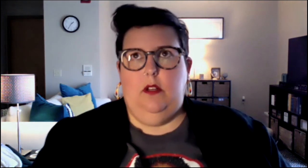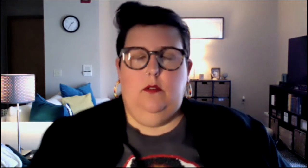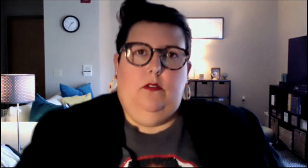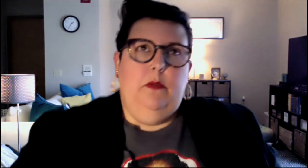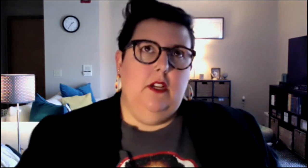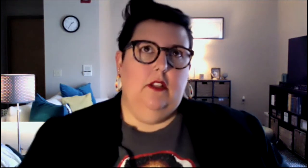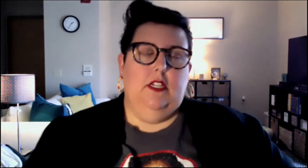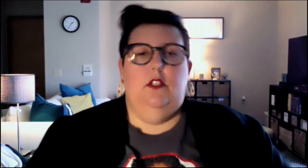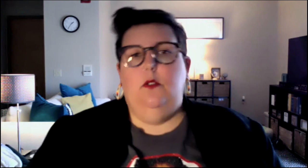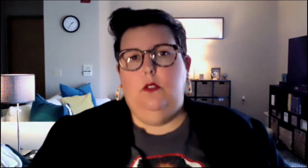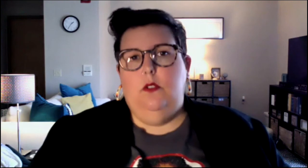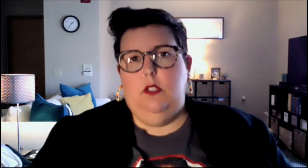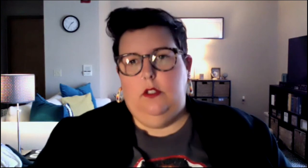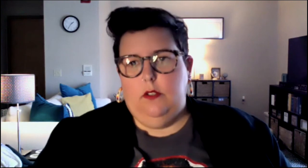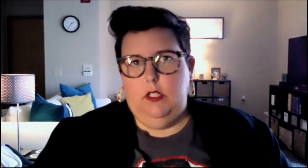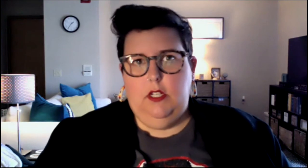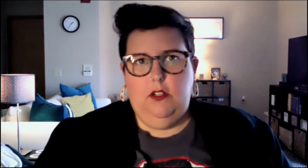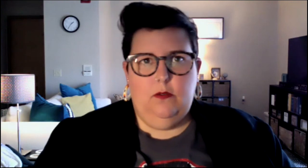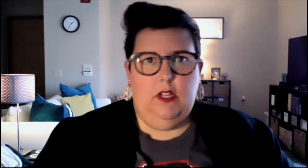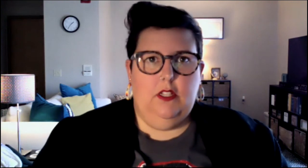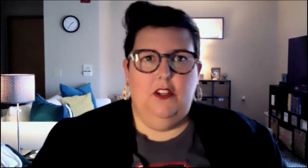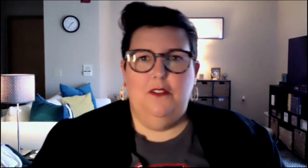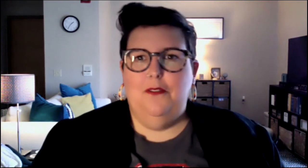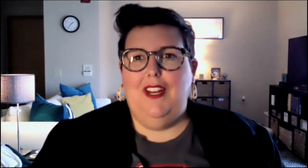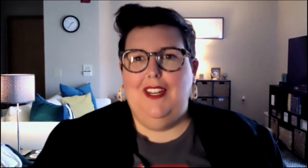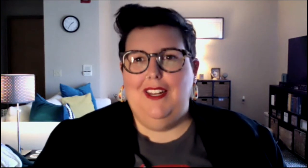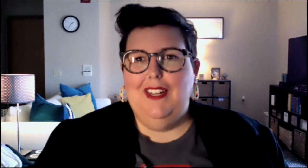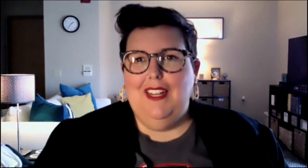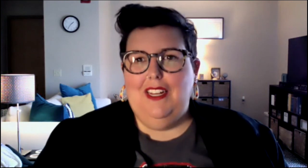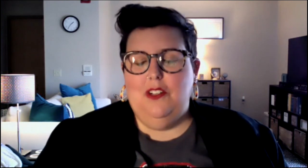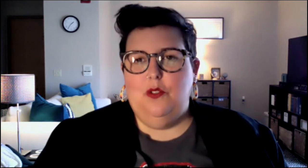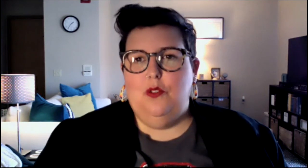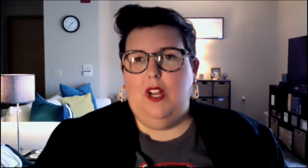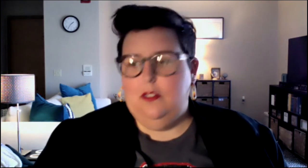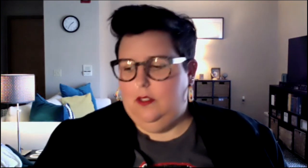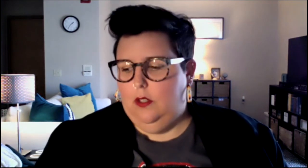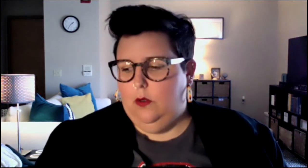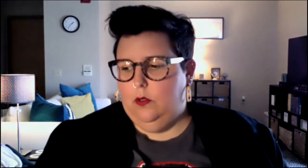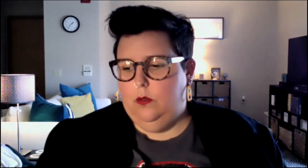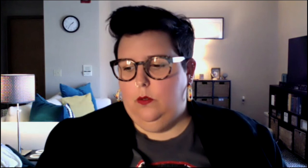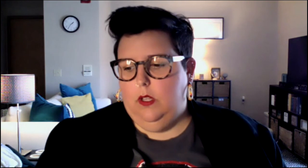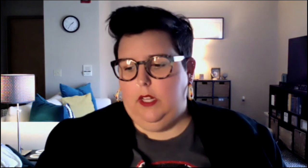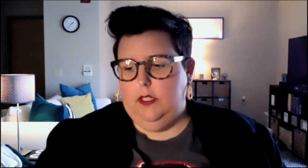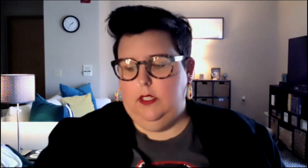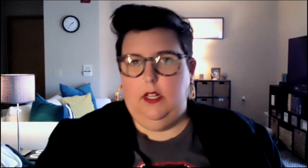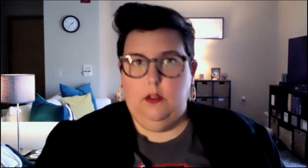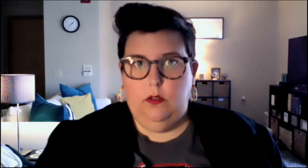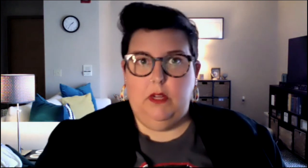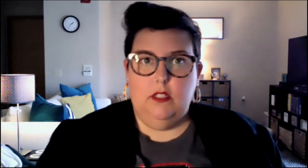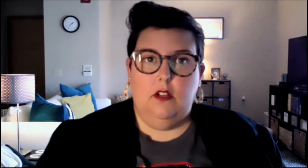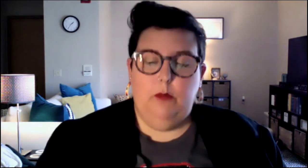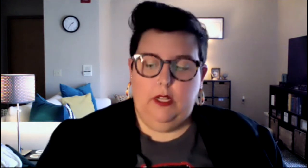mean, for me, all I can do is, you know, continue to fight the good fight and, you know, stress to those who do collect this data,